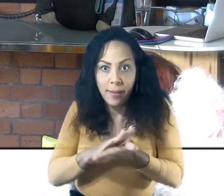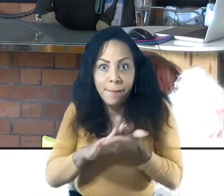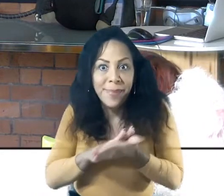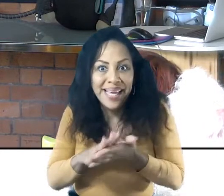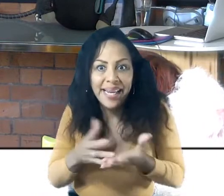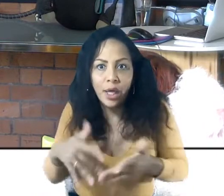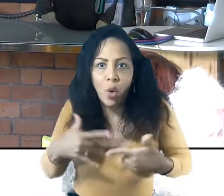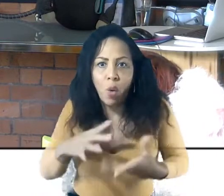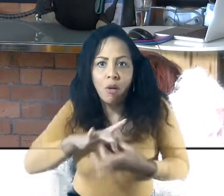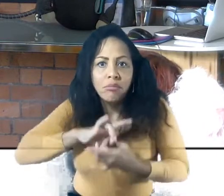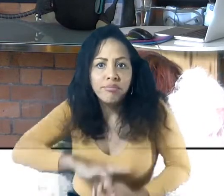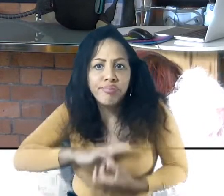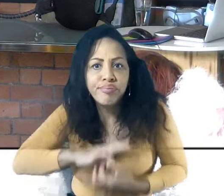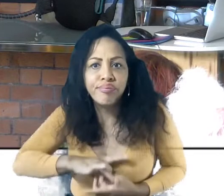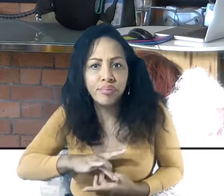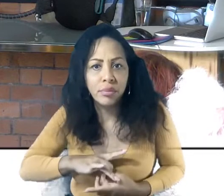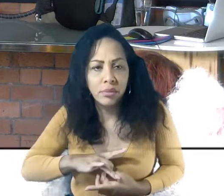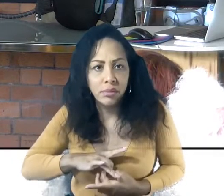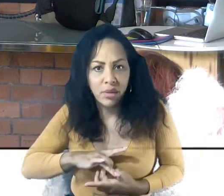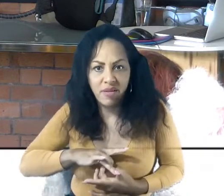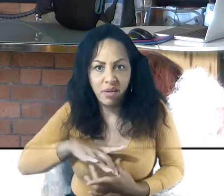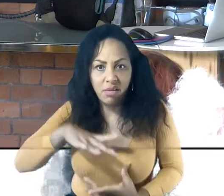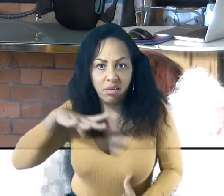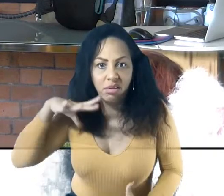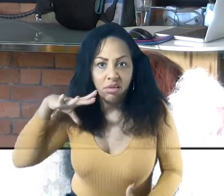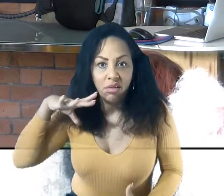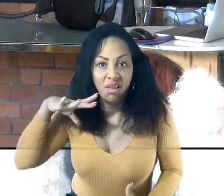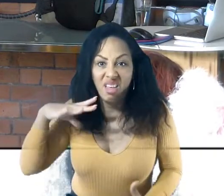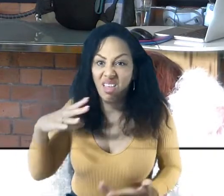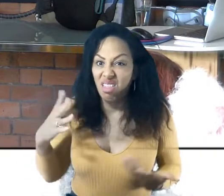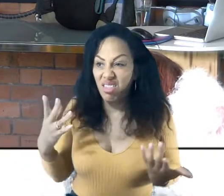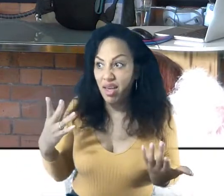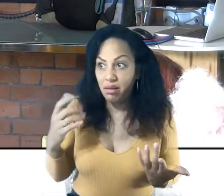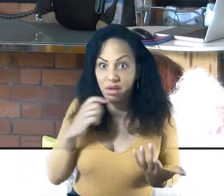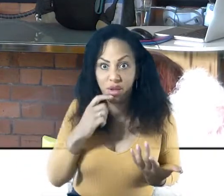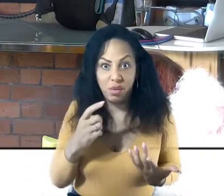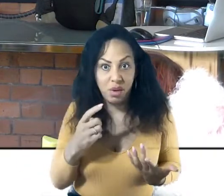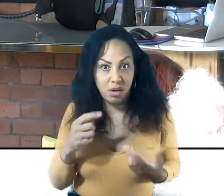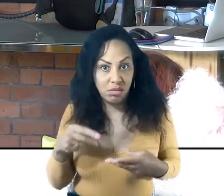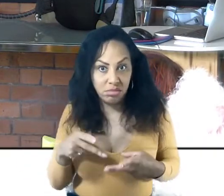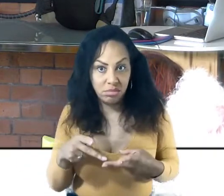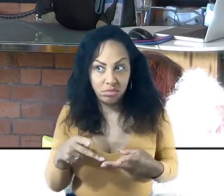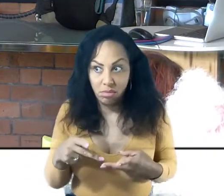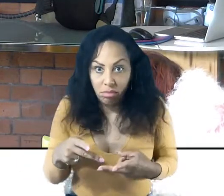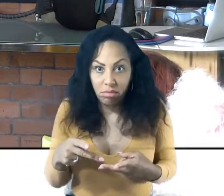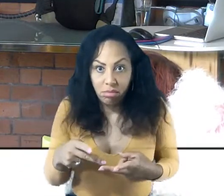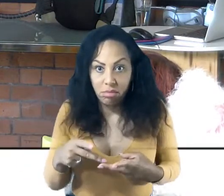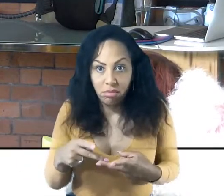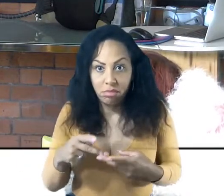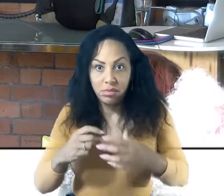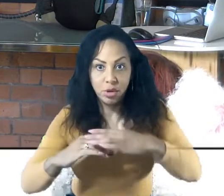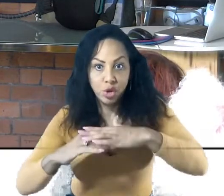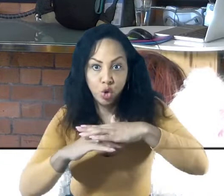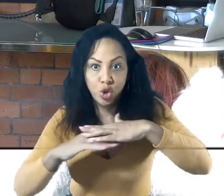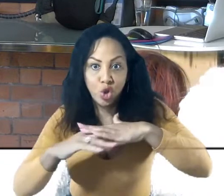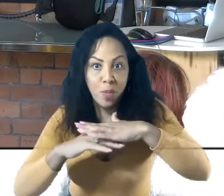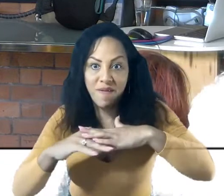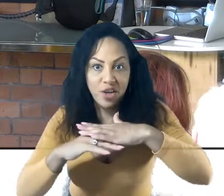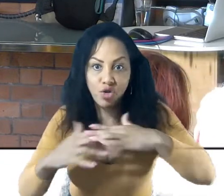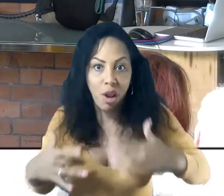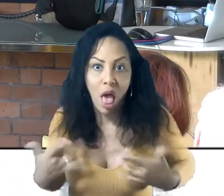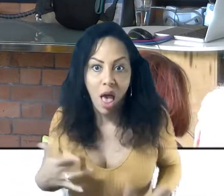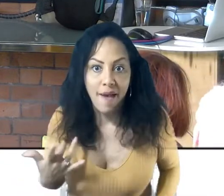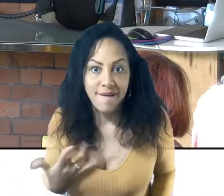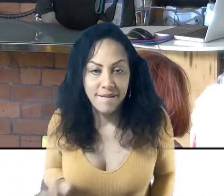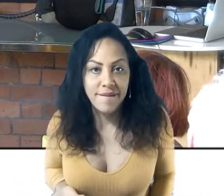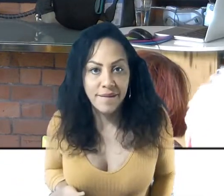you know, it's basically you're on a path to ending it. You have to seek meaning, you know, wherever possible, and that I think